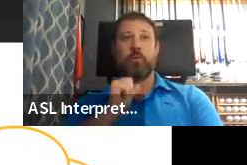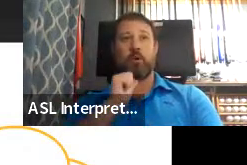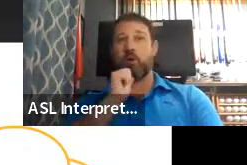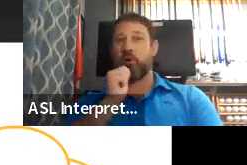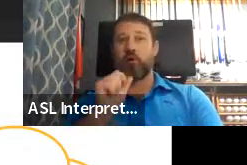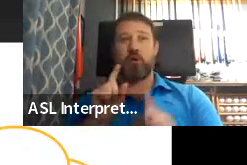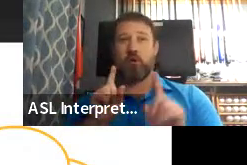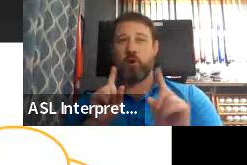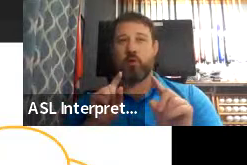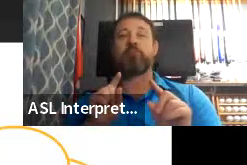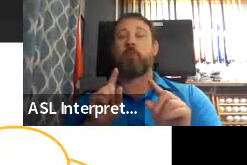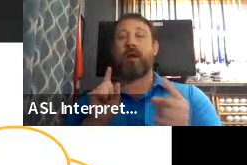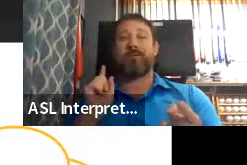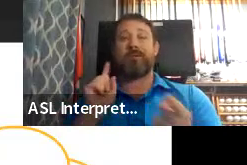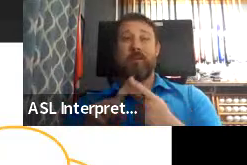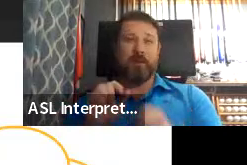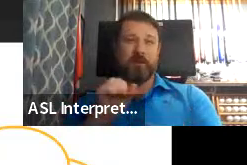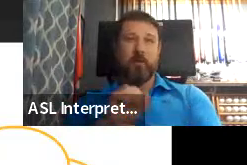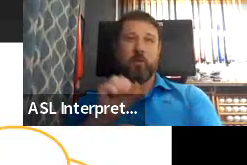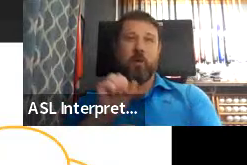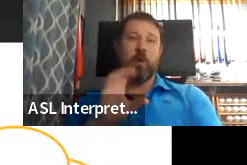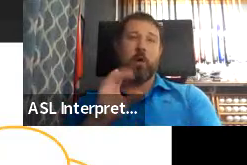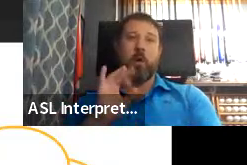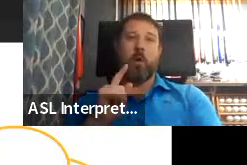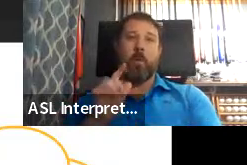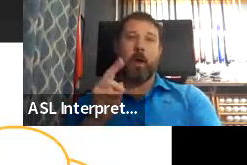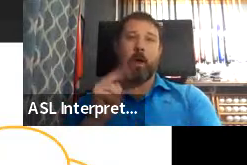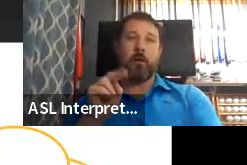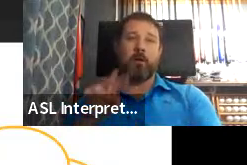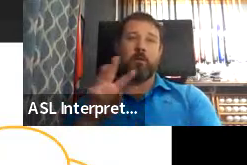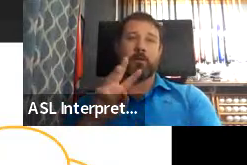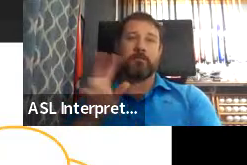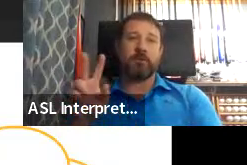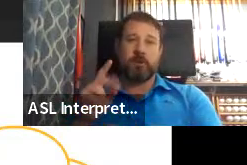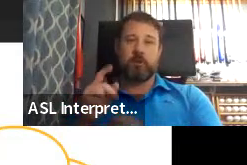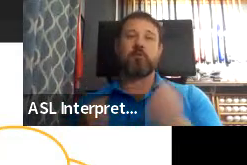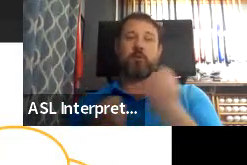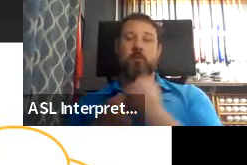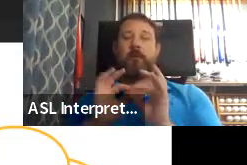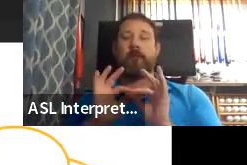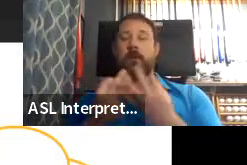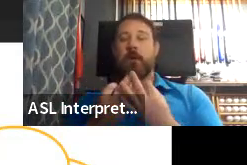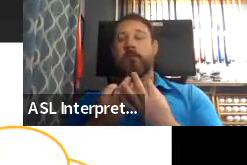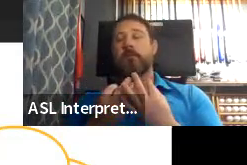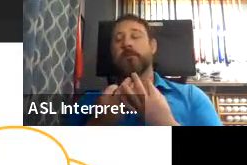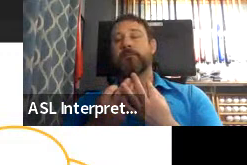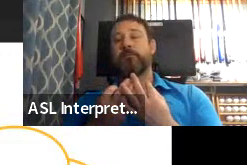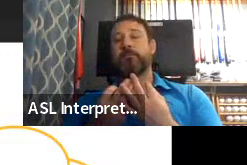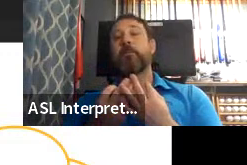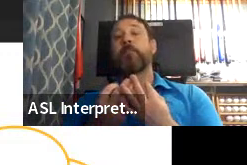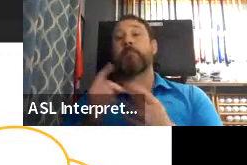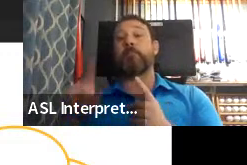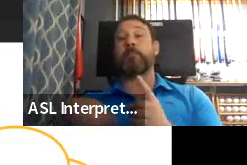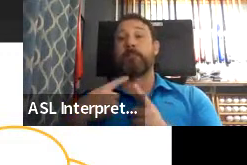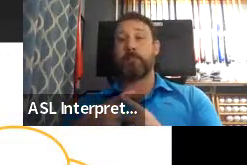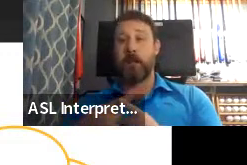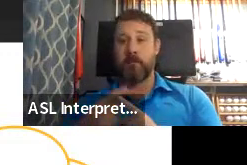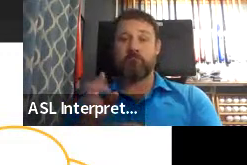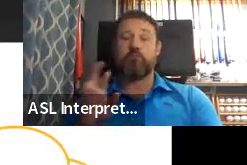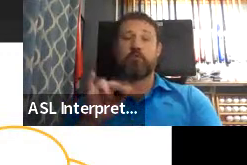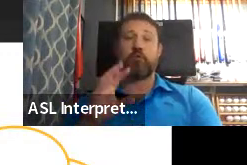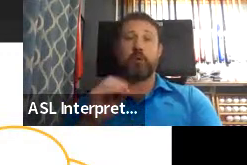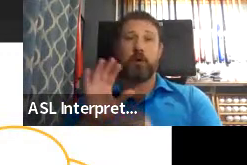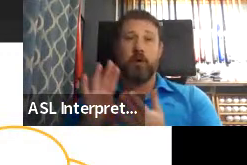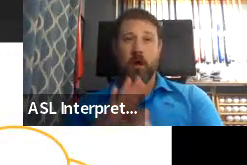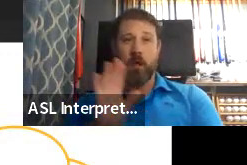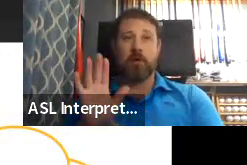high school until then because he worked in the coal mines in West Virginia to support his family. But then he went from there to Berea College in